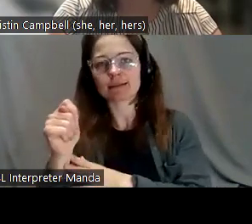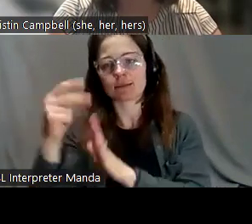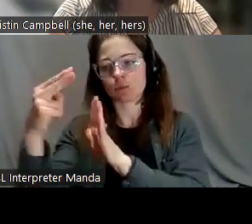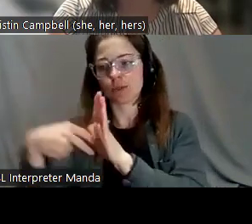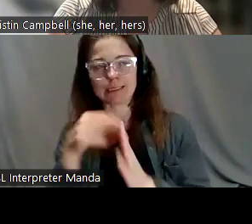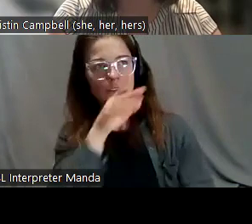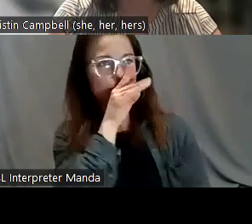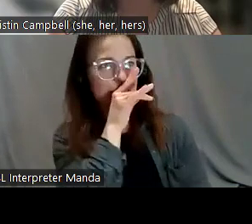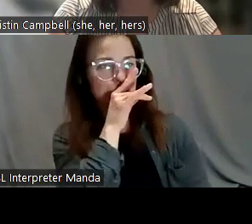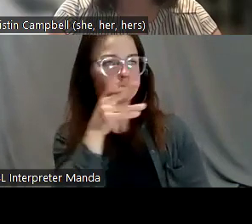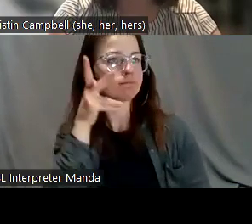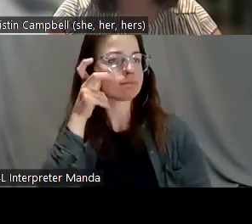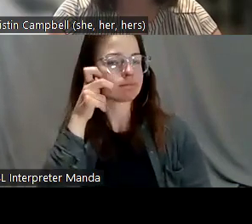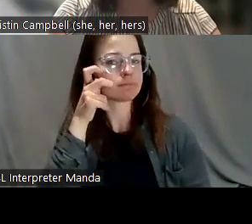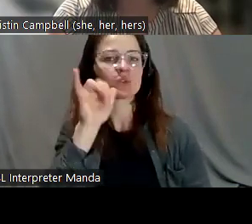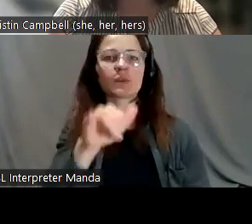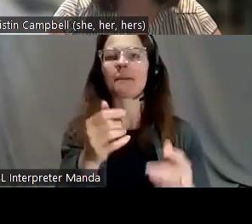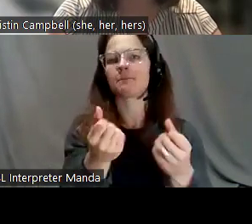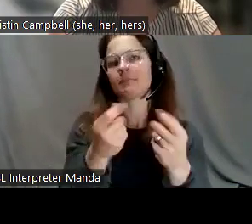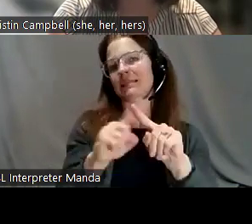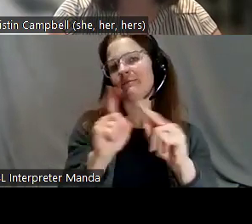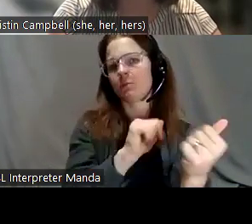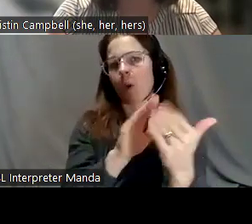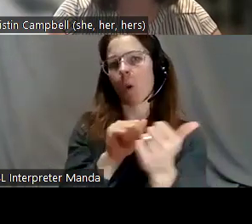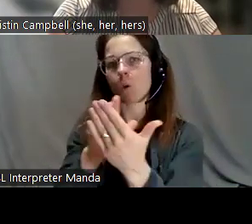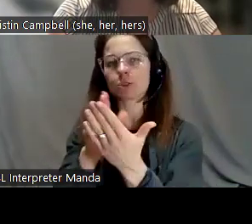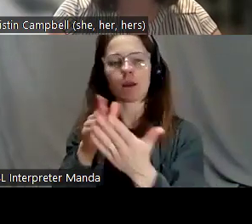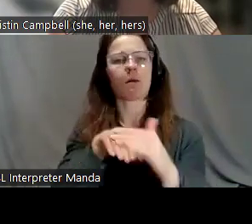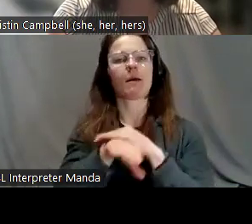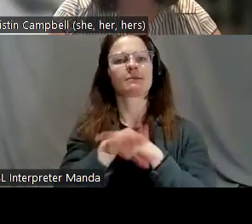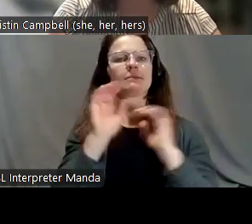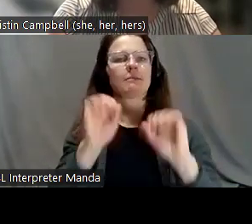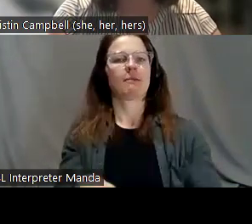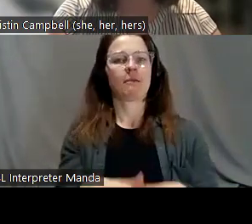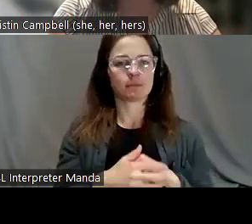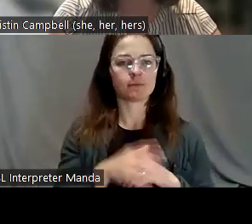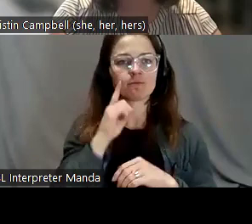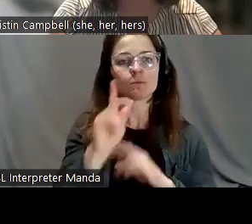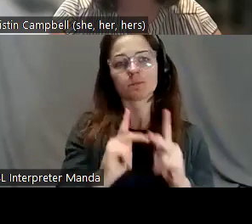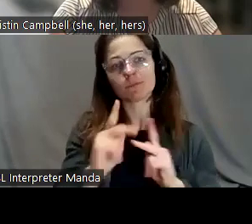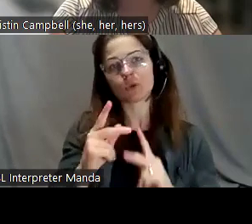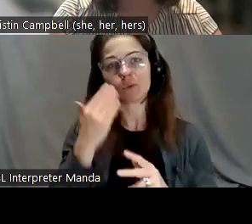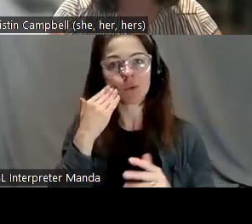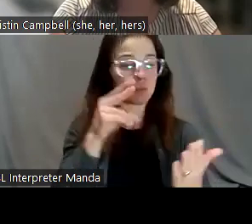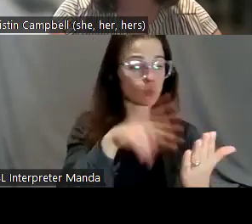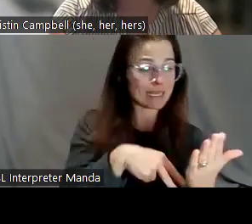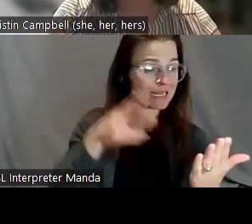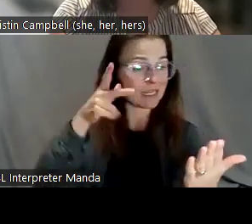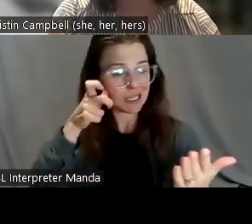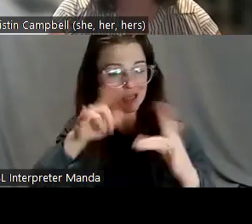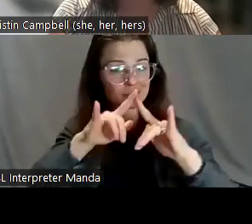that multimodal access for those that have that get benefit from reading content as well as hearing it